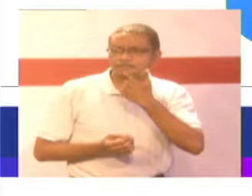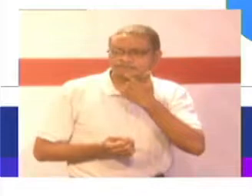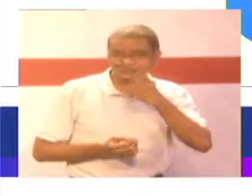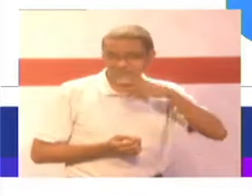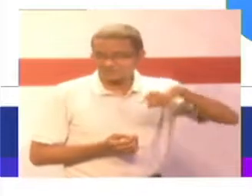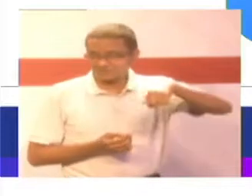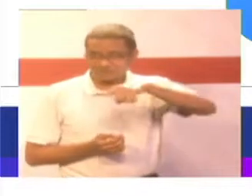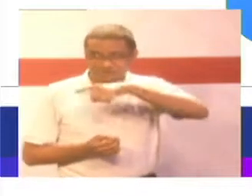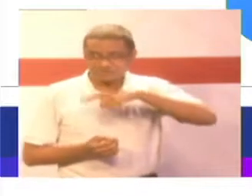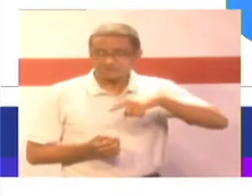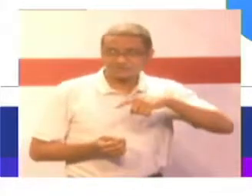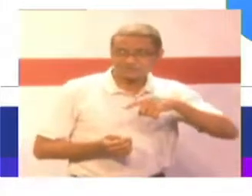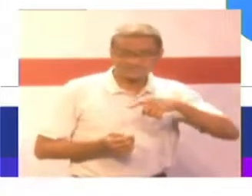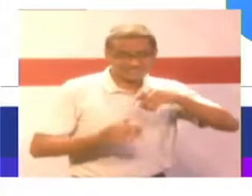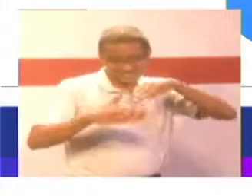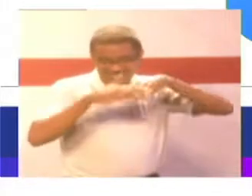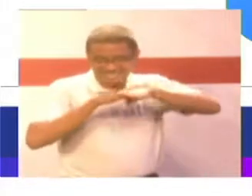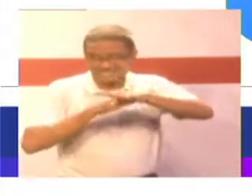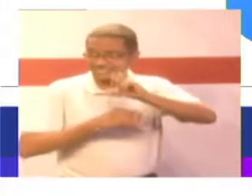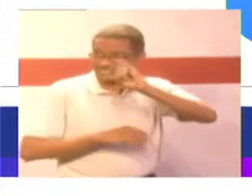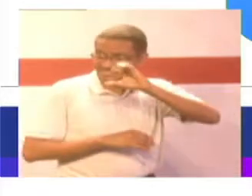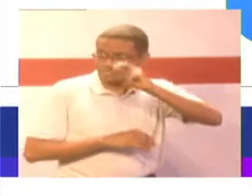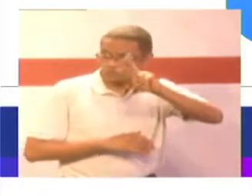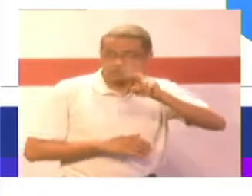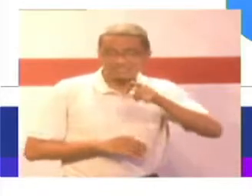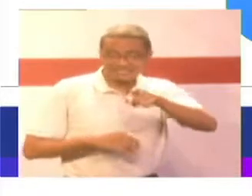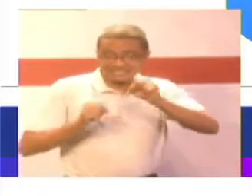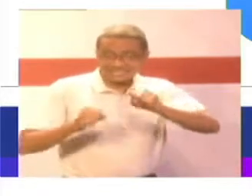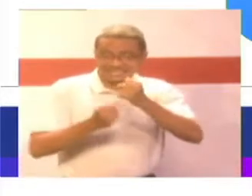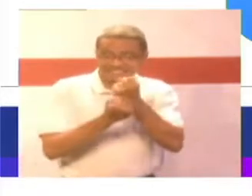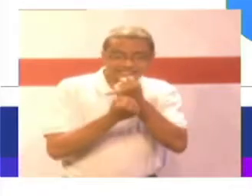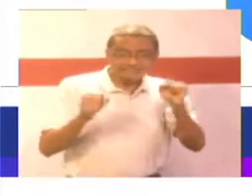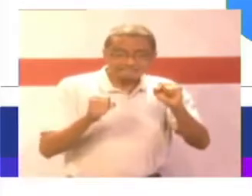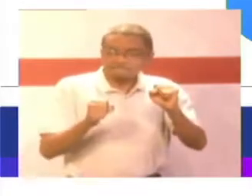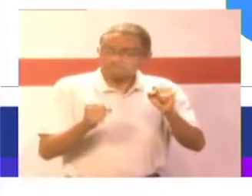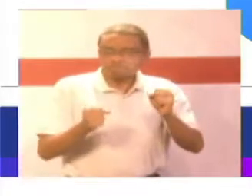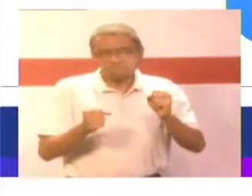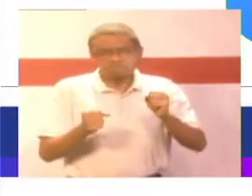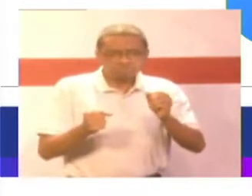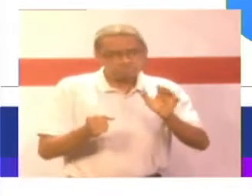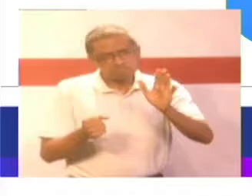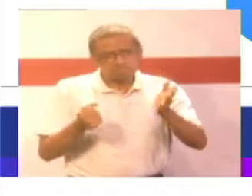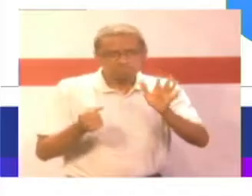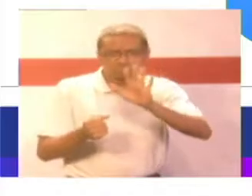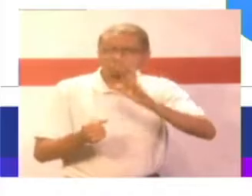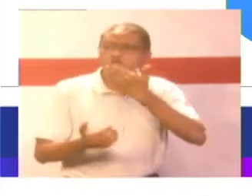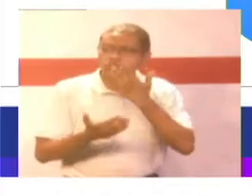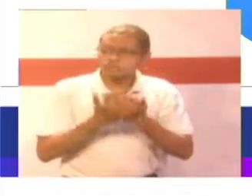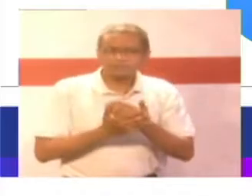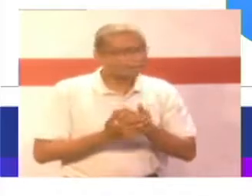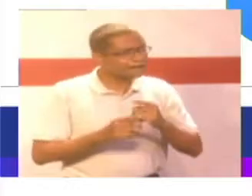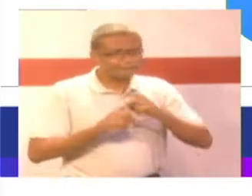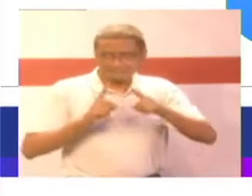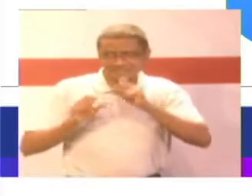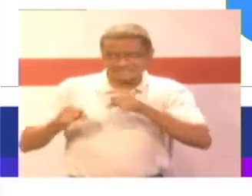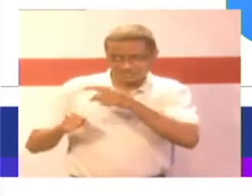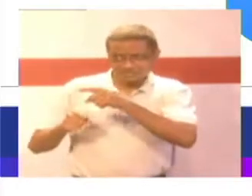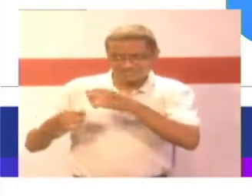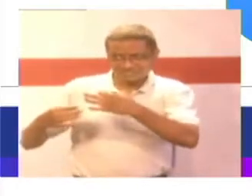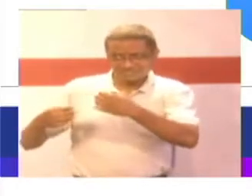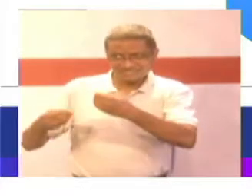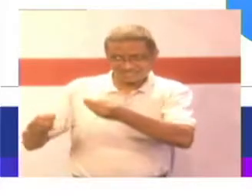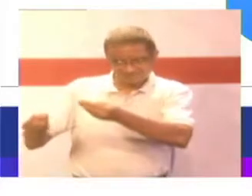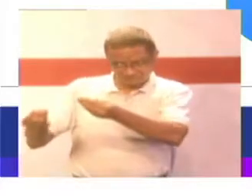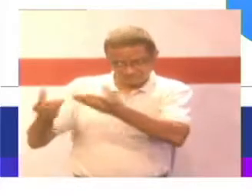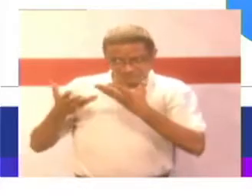of persons going into the ICU is good, but can you give specifics as it relates to the percentage of persons surviving